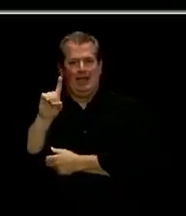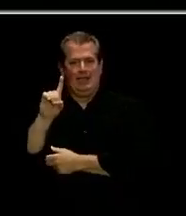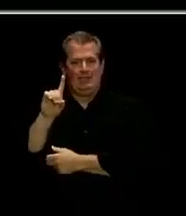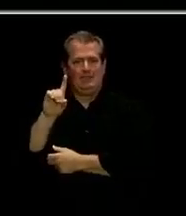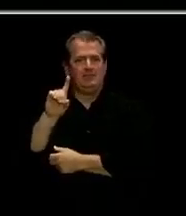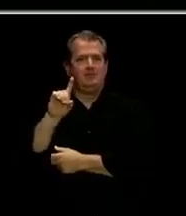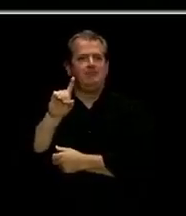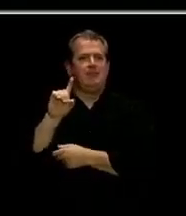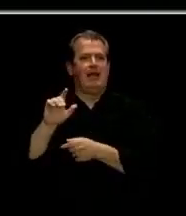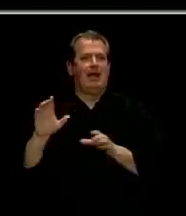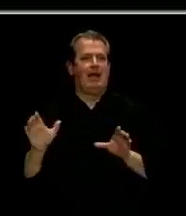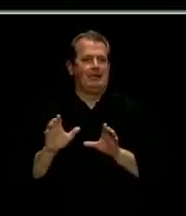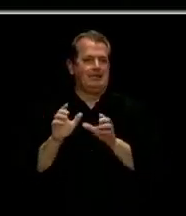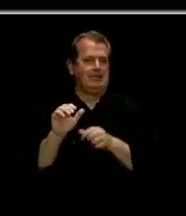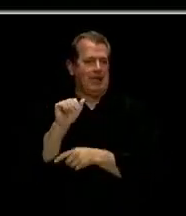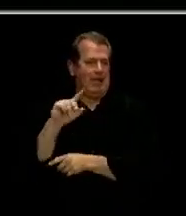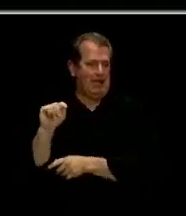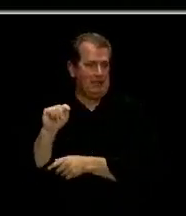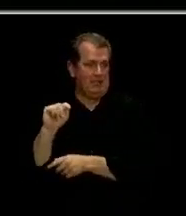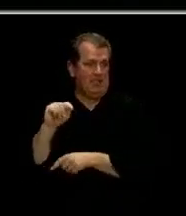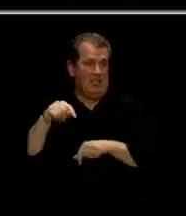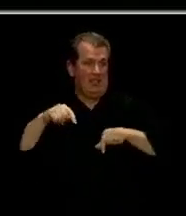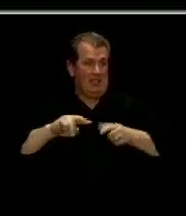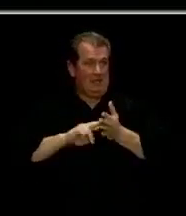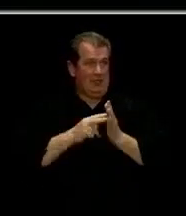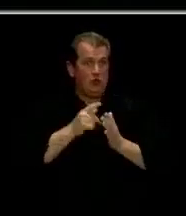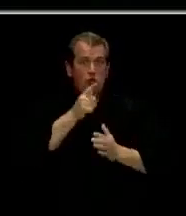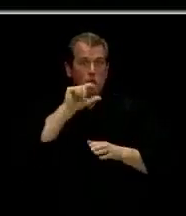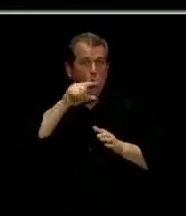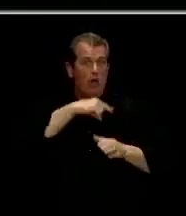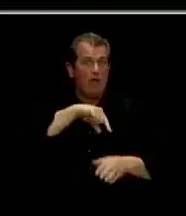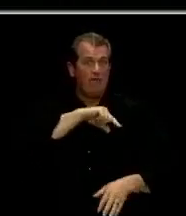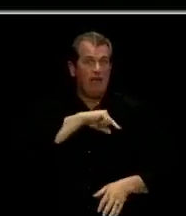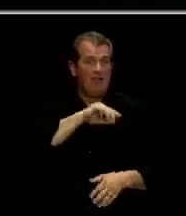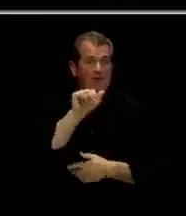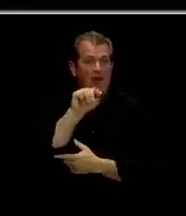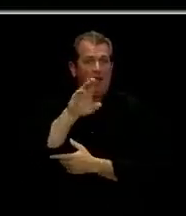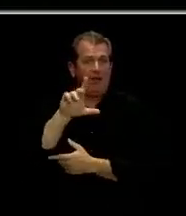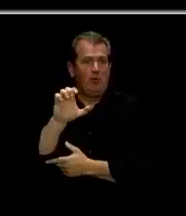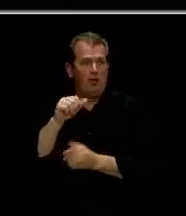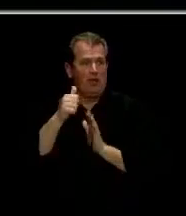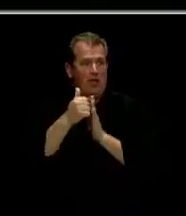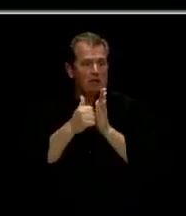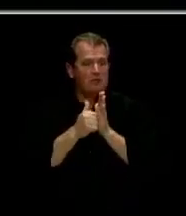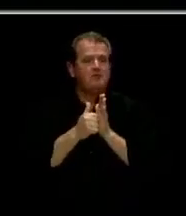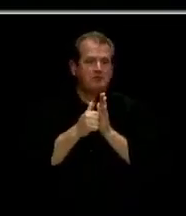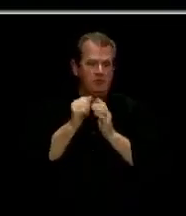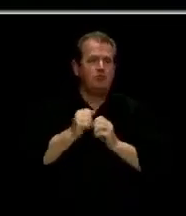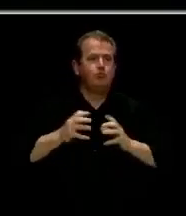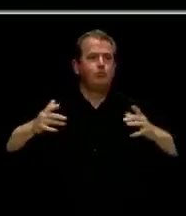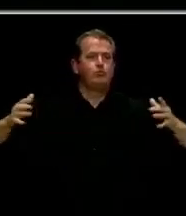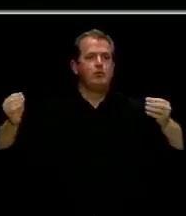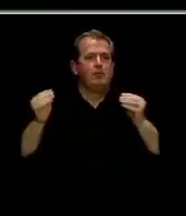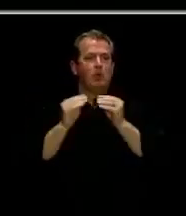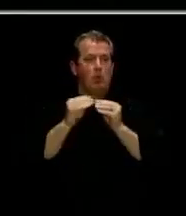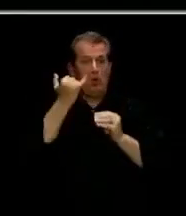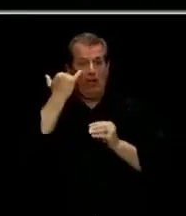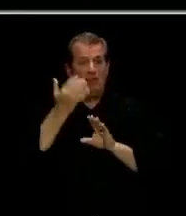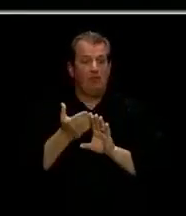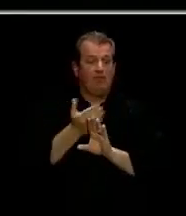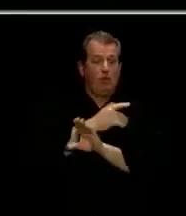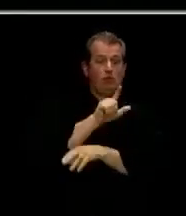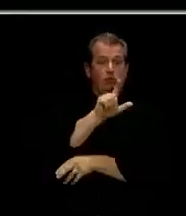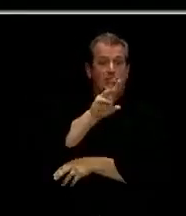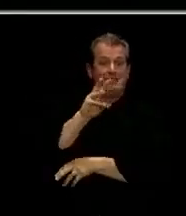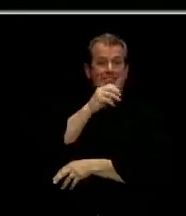now extends and broadens who will be eligible for an ABLE account. And we'll move it from those that were diagnosed prior to age